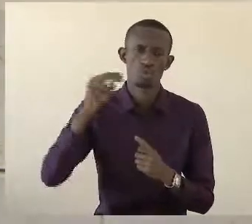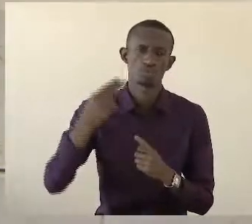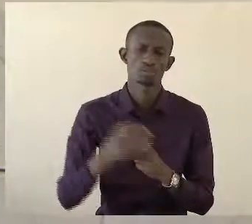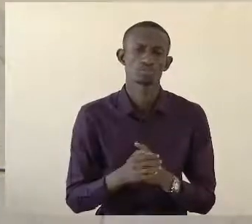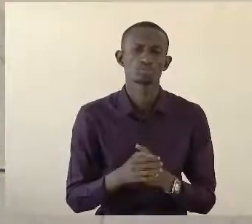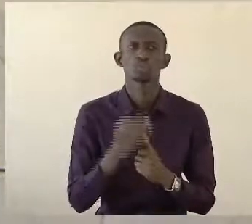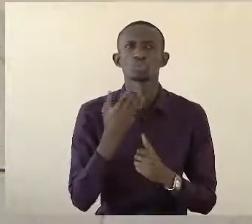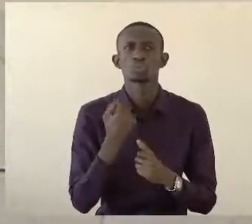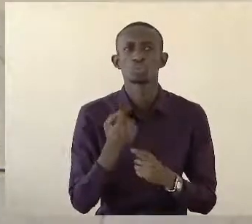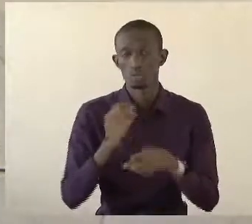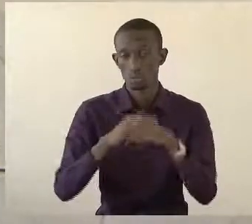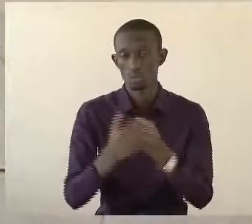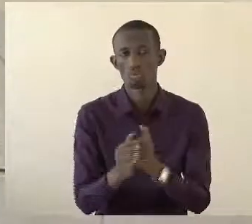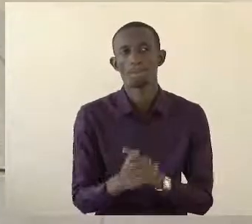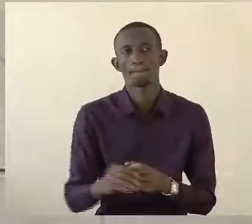CH3,